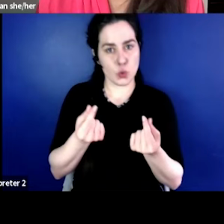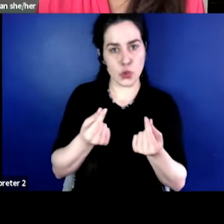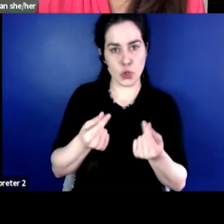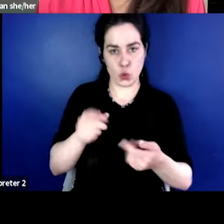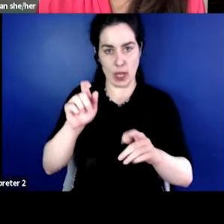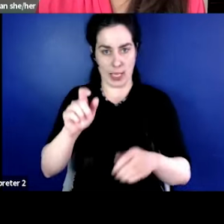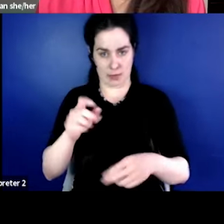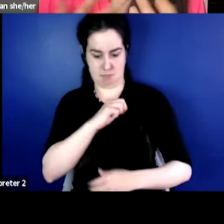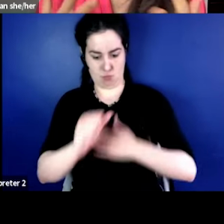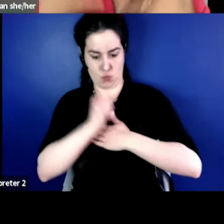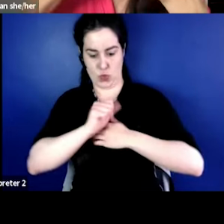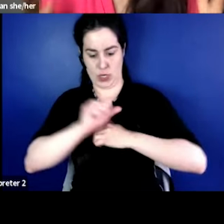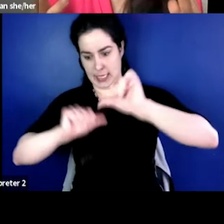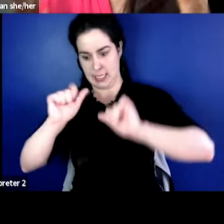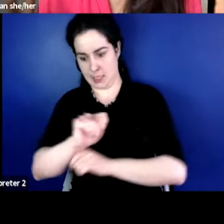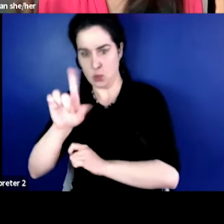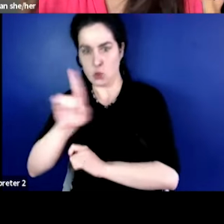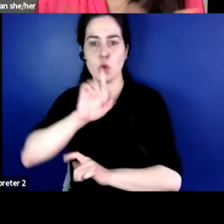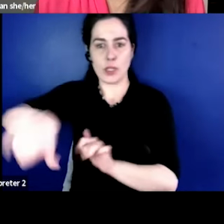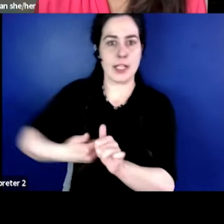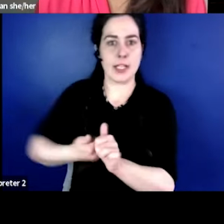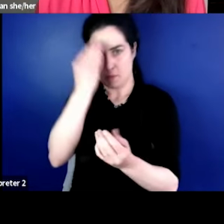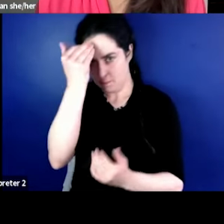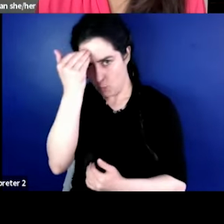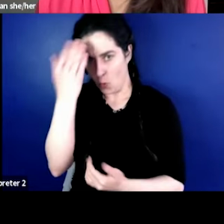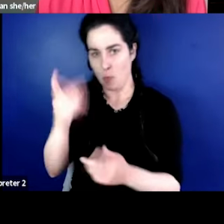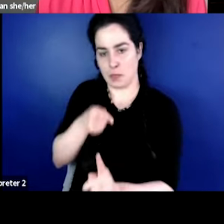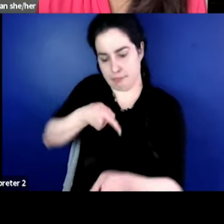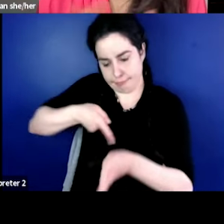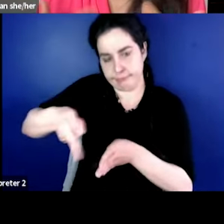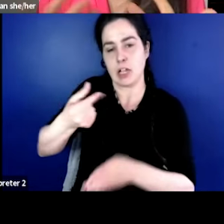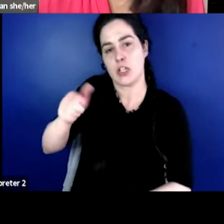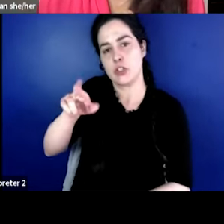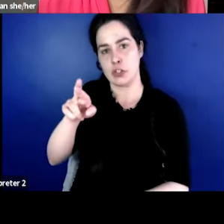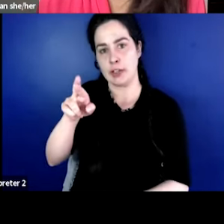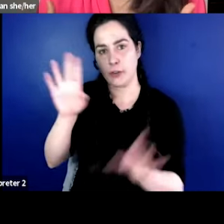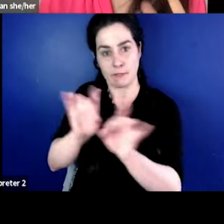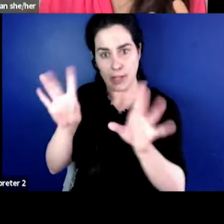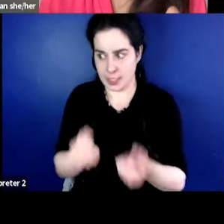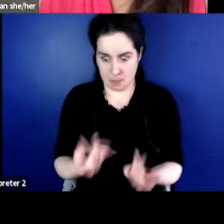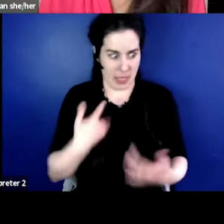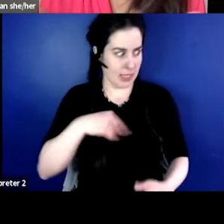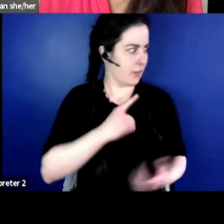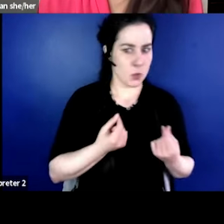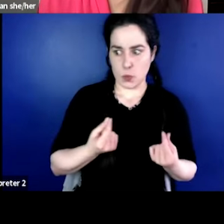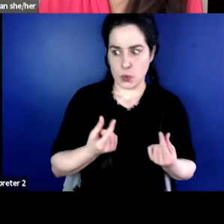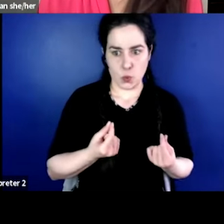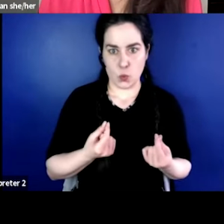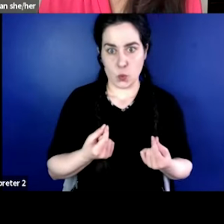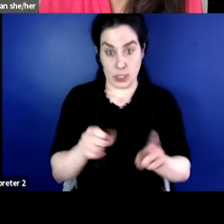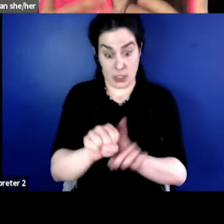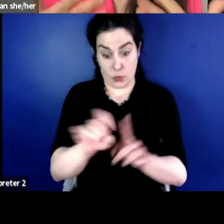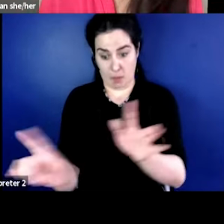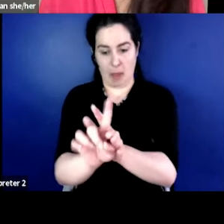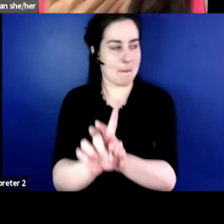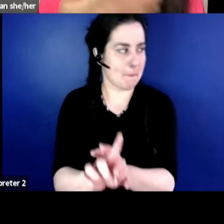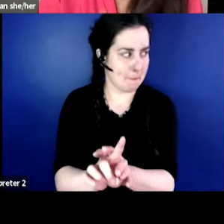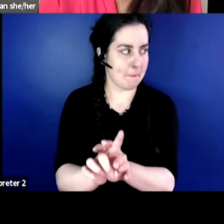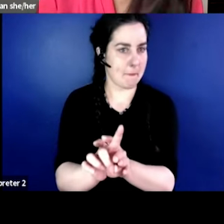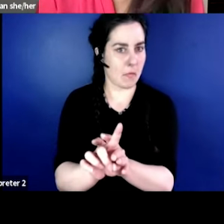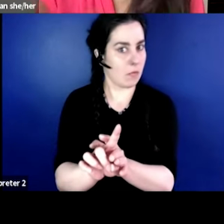to say, is something that I'm so excited about, because it's something that a lot of us grapple with on what to do when we have cases where we're like,